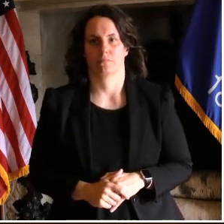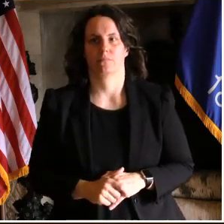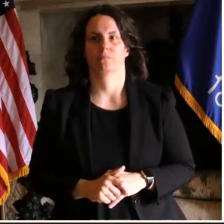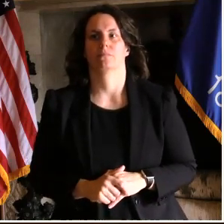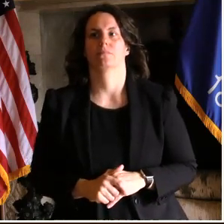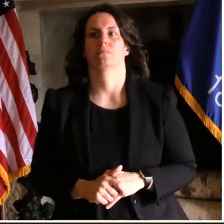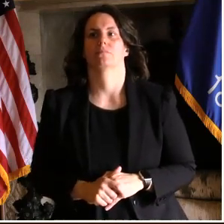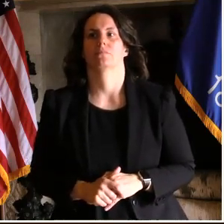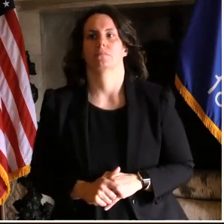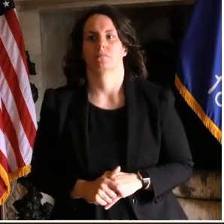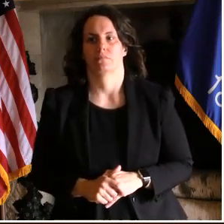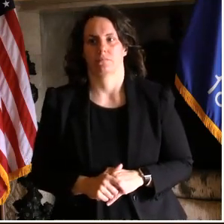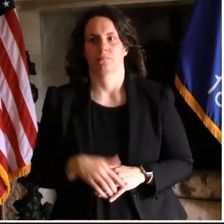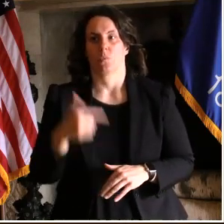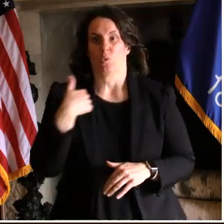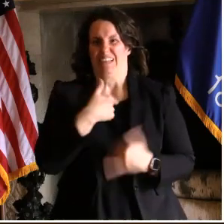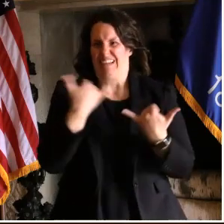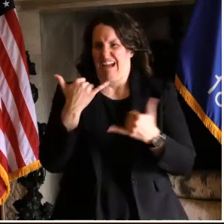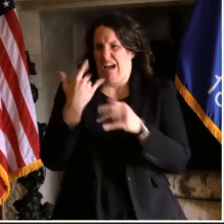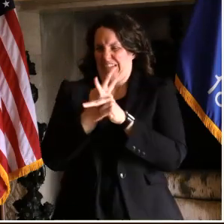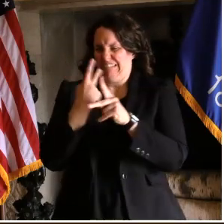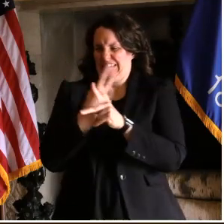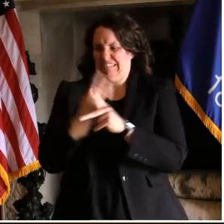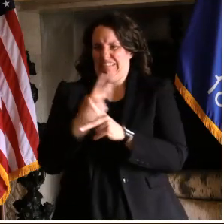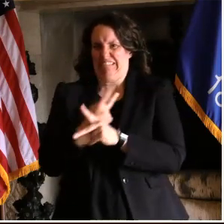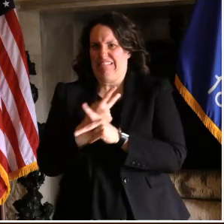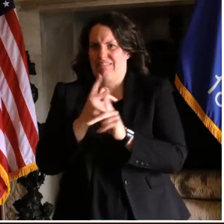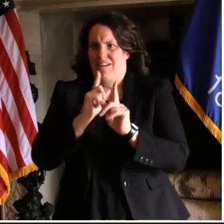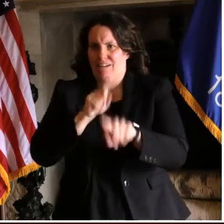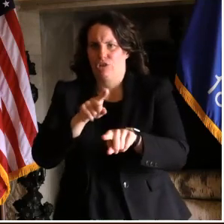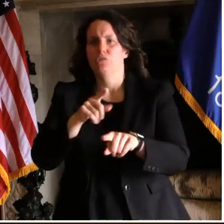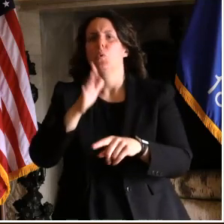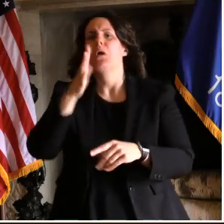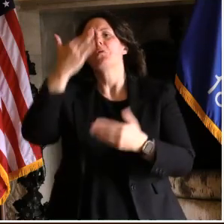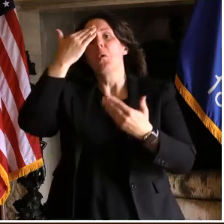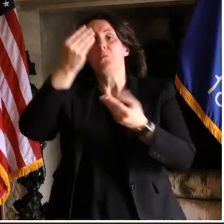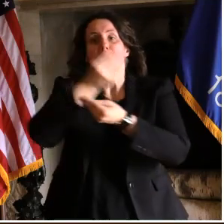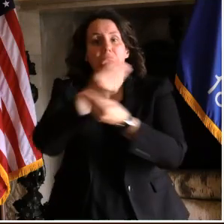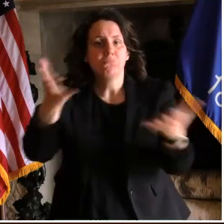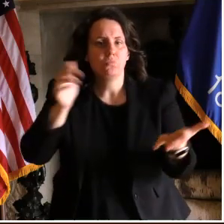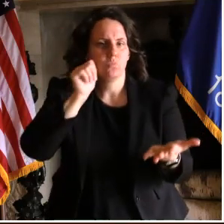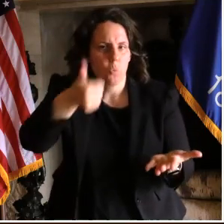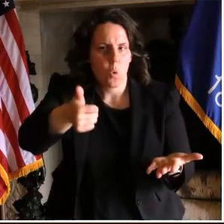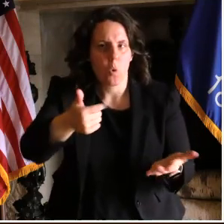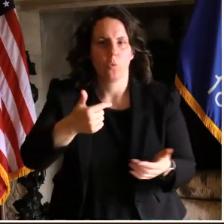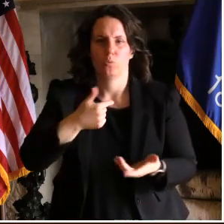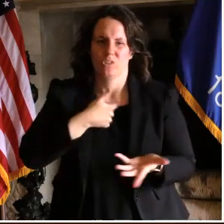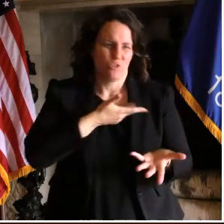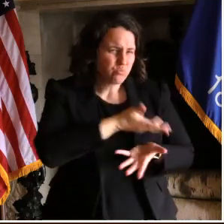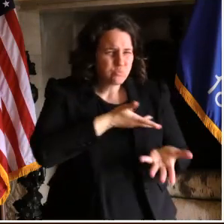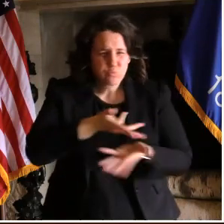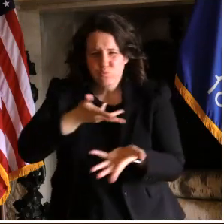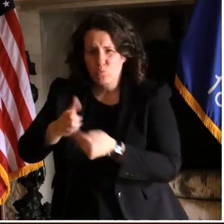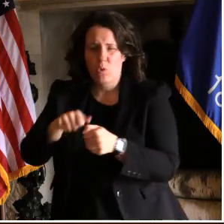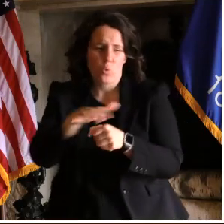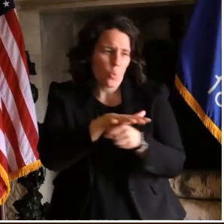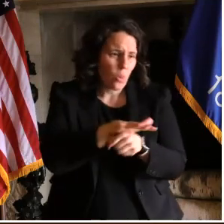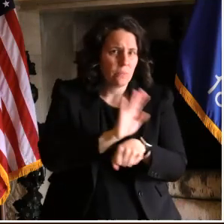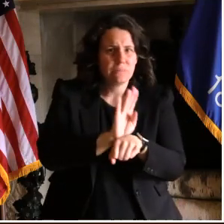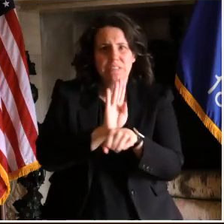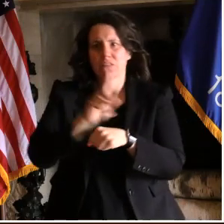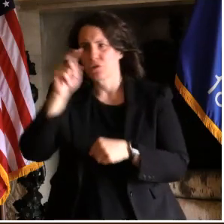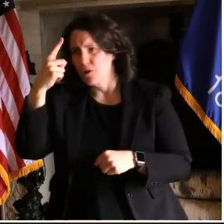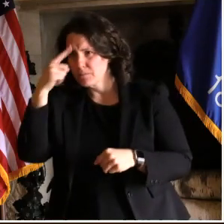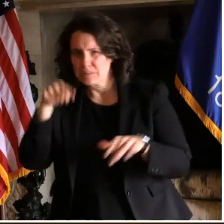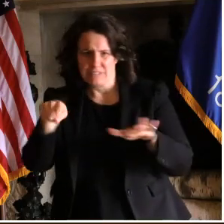that tomorrow. We're reaching out to local officials. We're reaching out to business folks across the